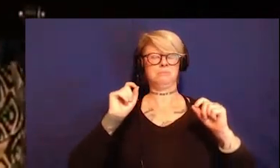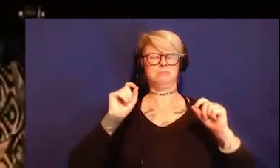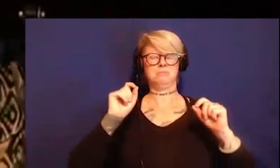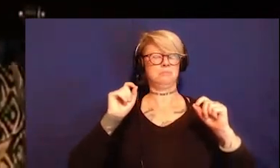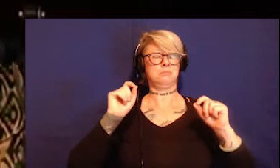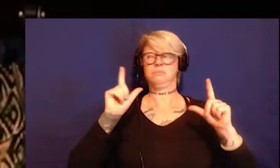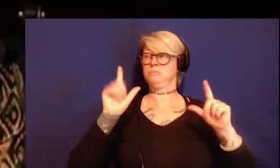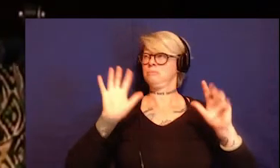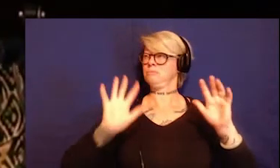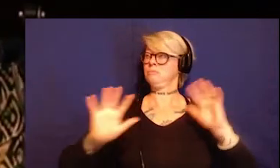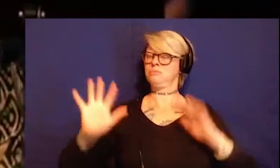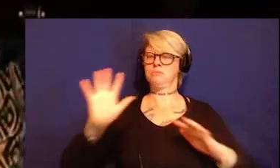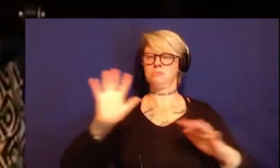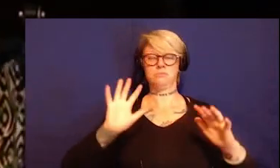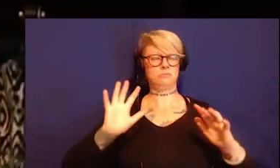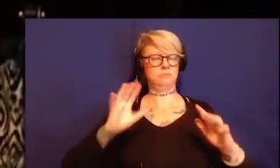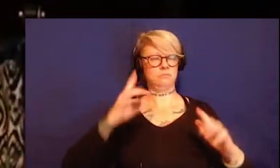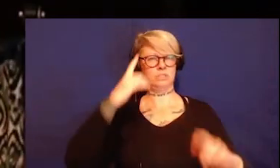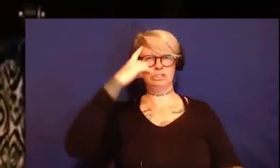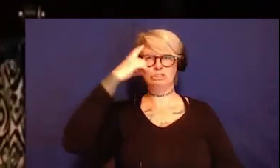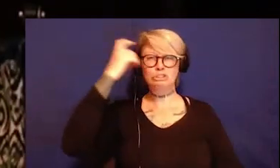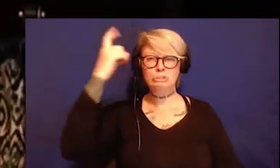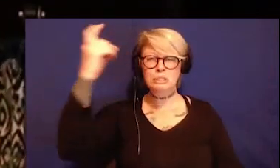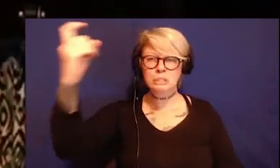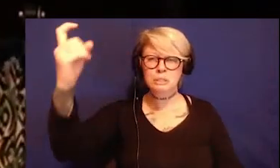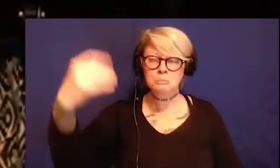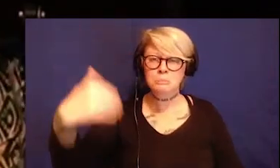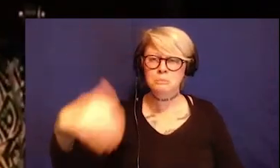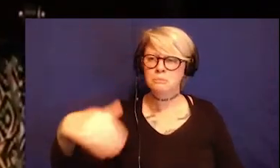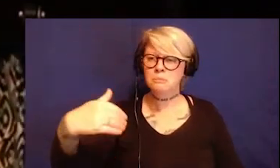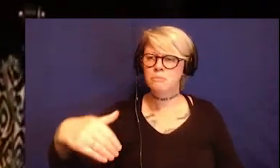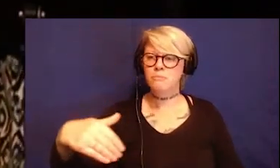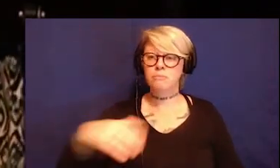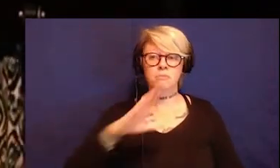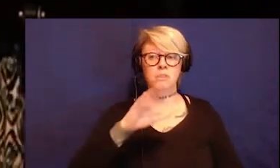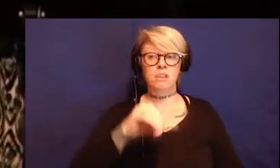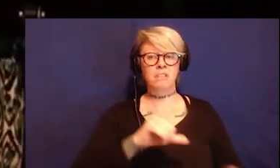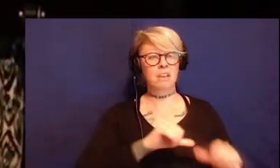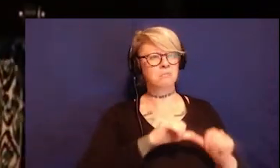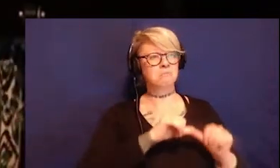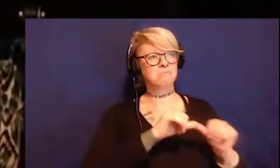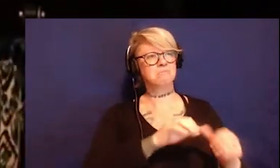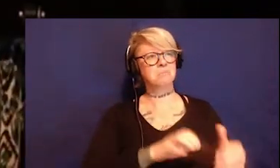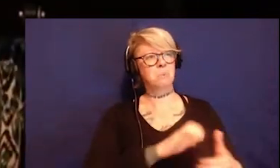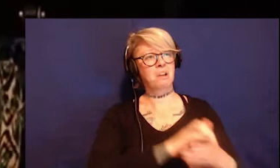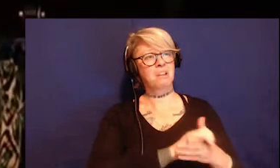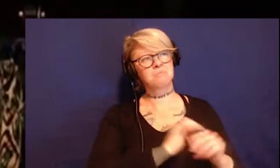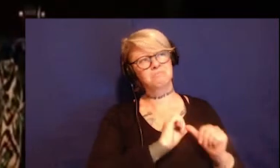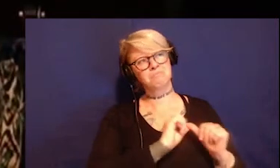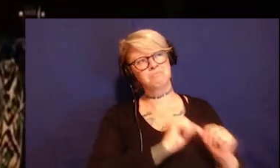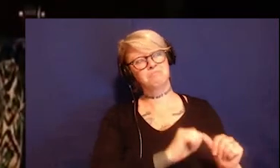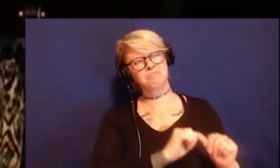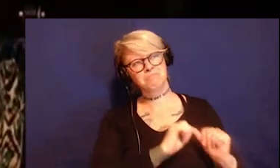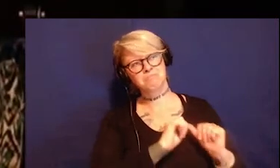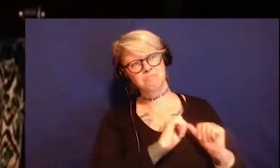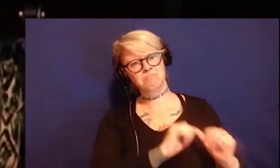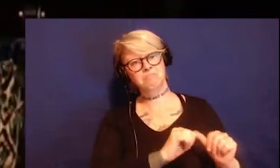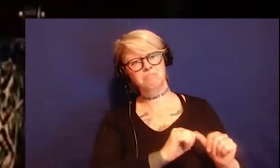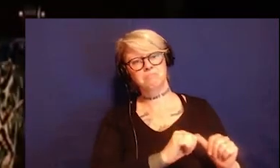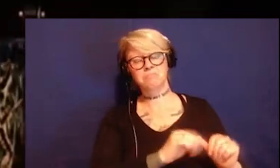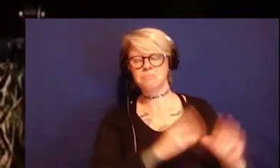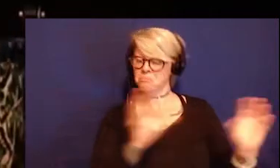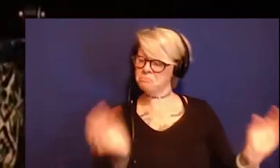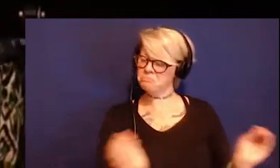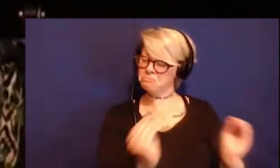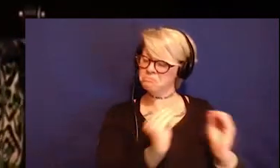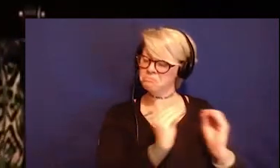she barely sees the end of her dream. The wedding goes on as if uninterrupted. You may kiss the